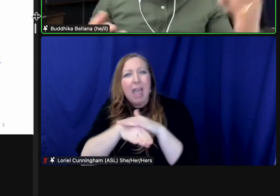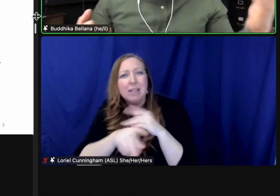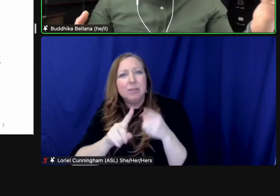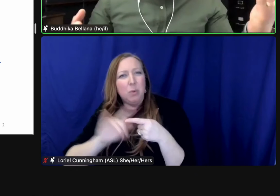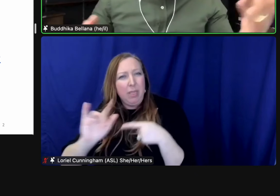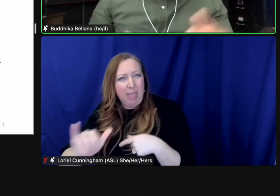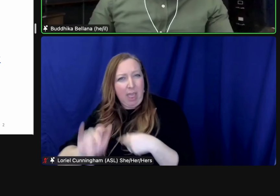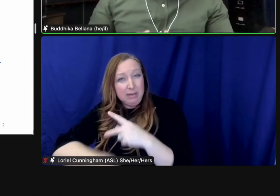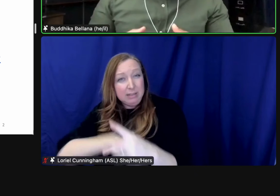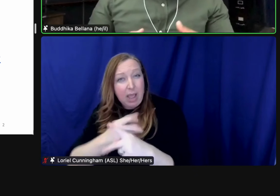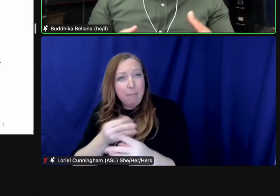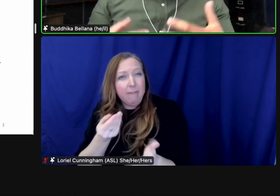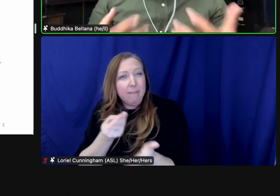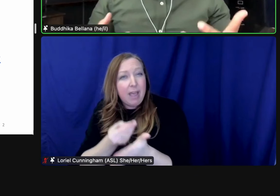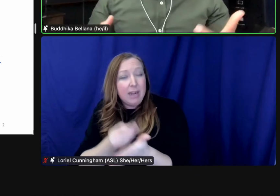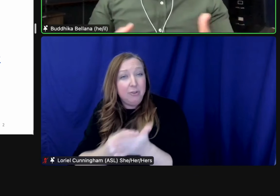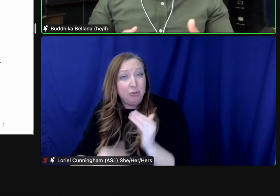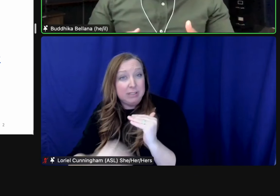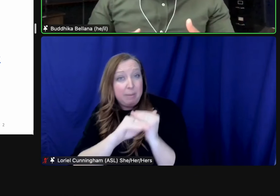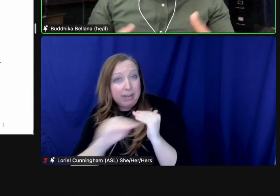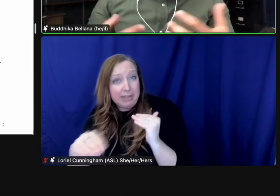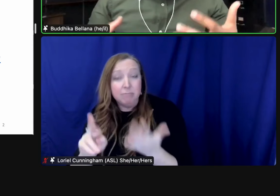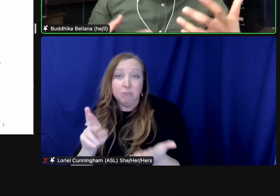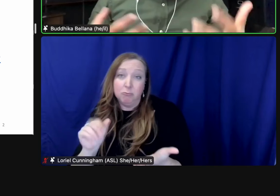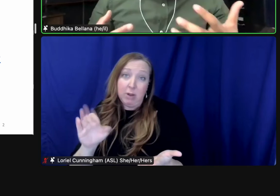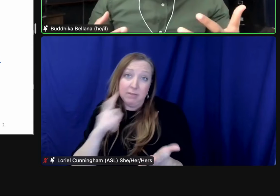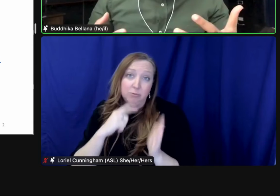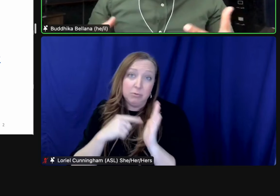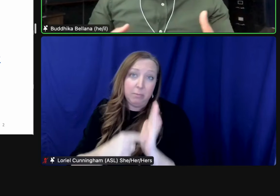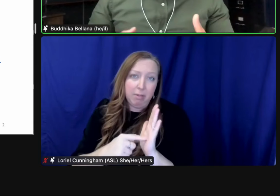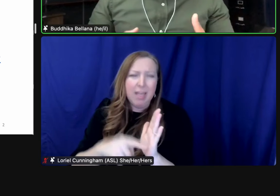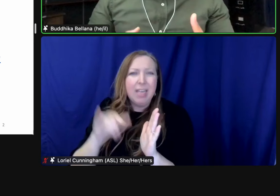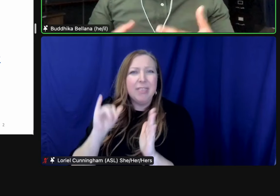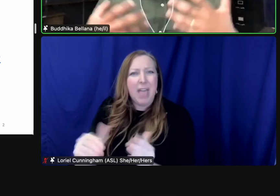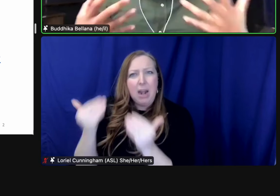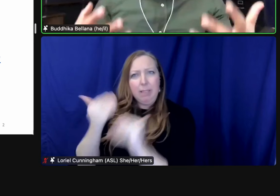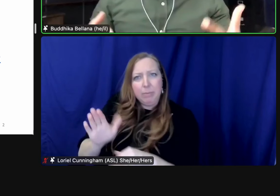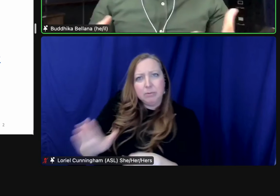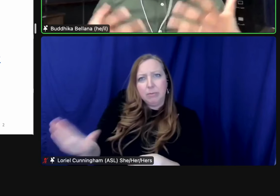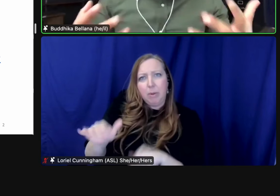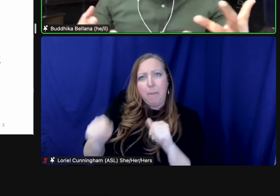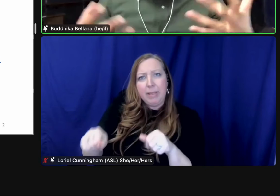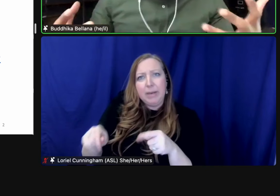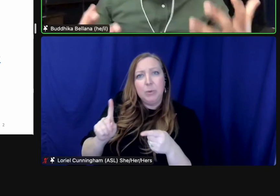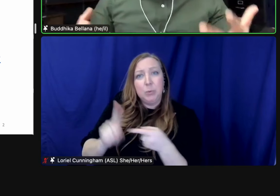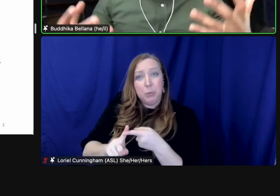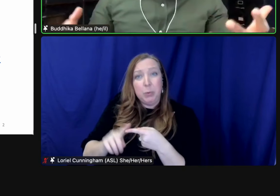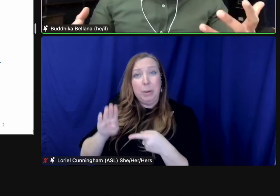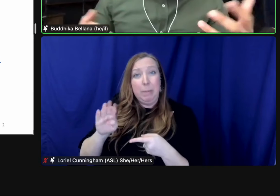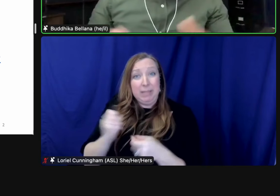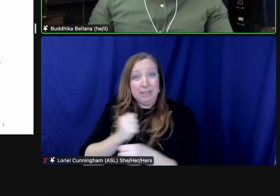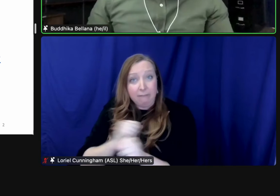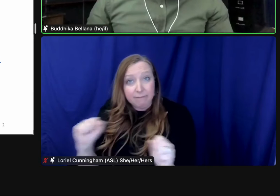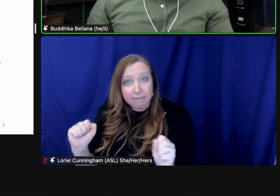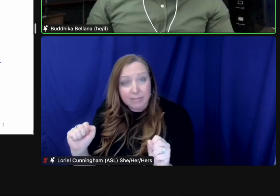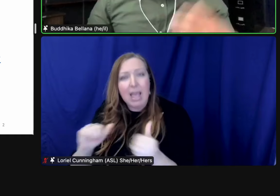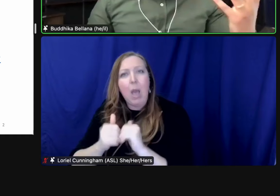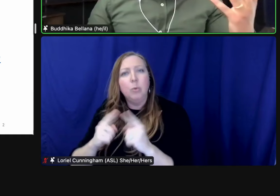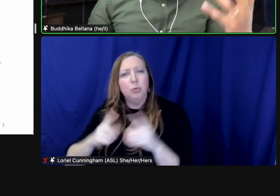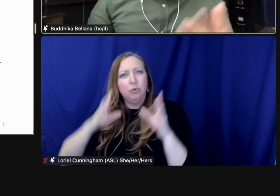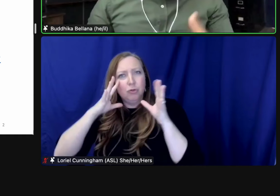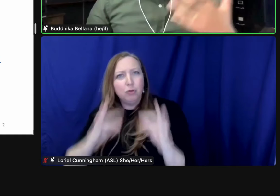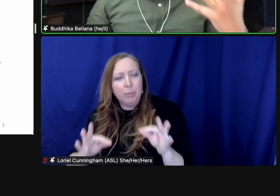example, in terms of race, it limits their ability to be safe and determine how their lives unfold. And